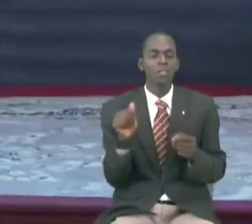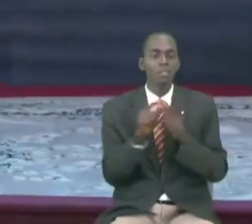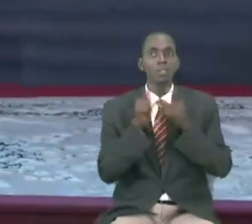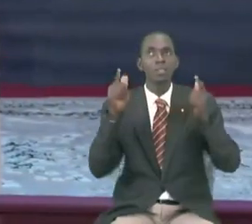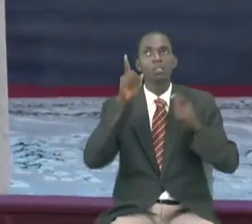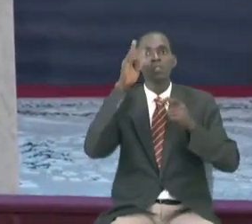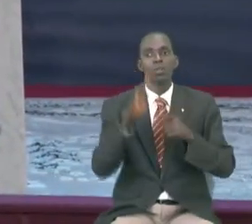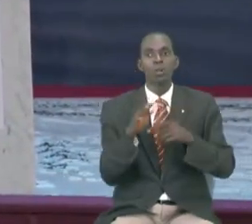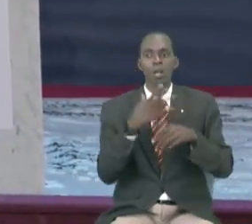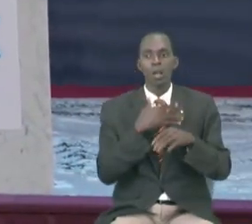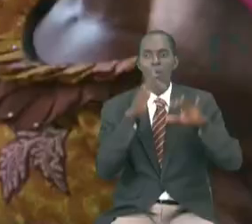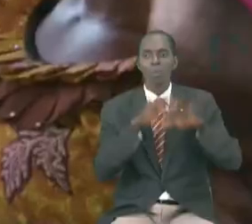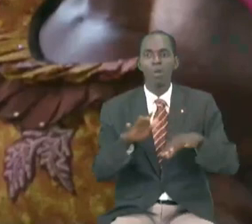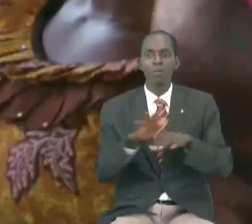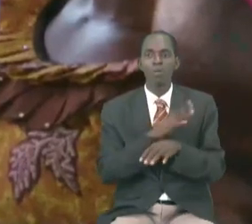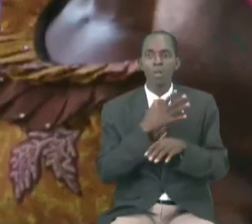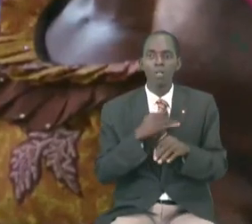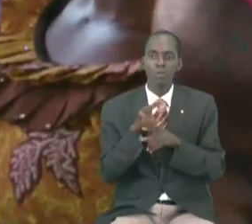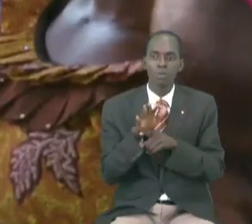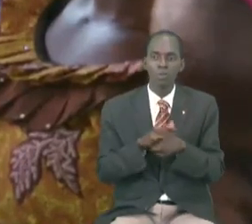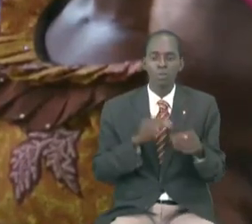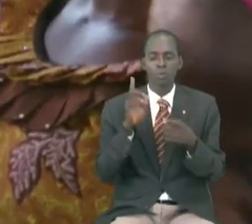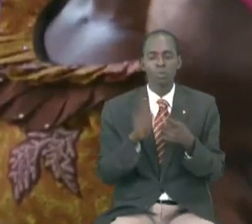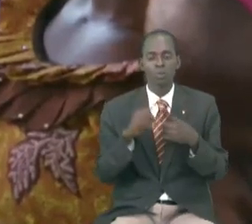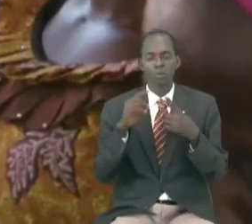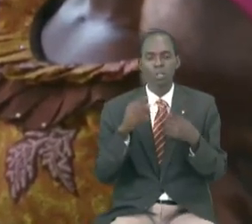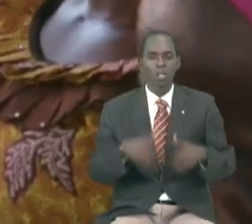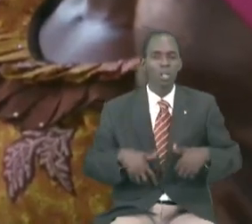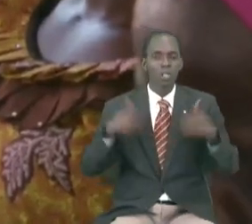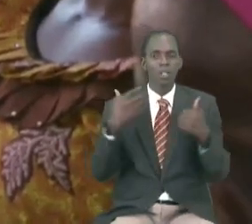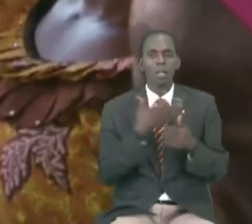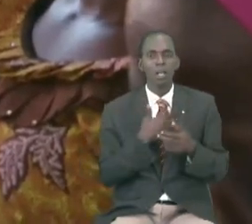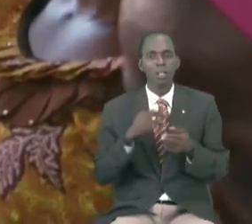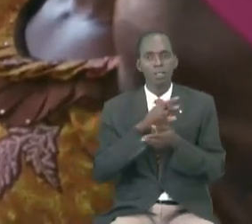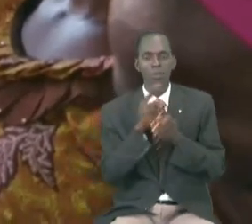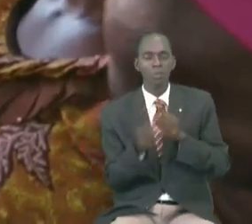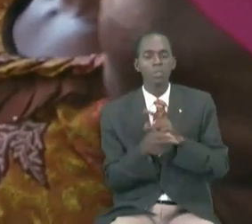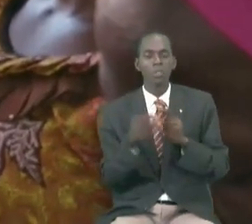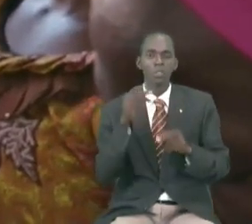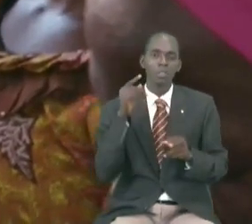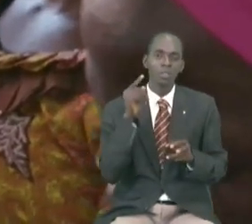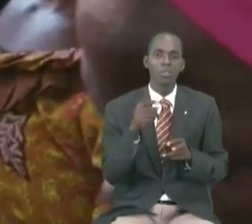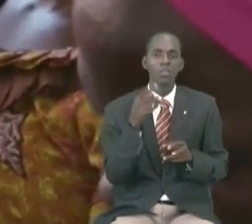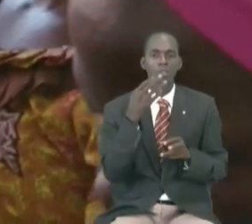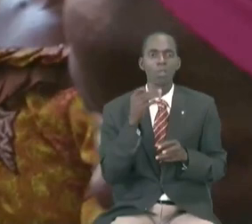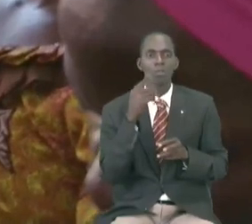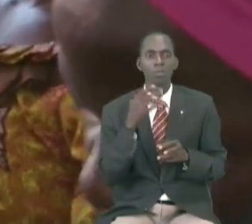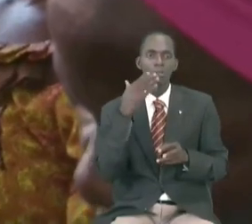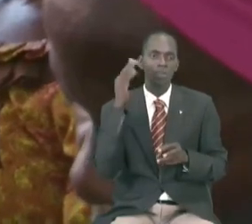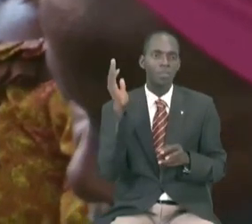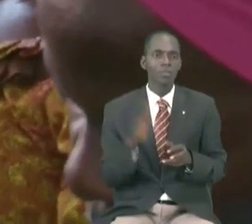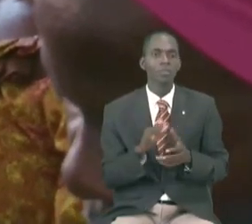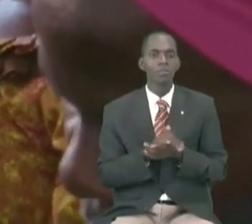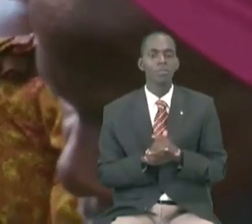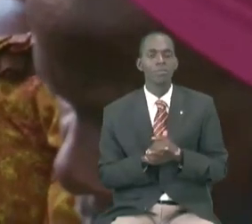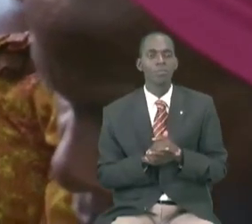Look at verse 3 there. In verse 3, therefore now, O Lord, take, I pray thee,